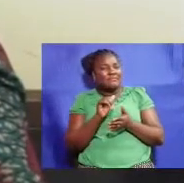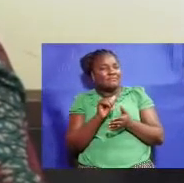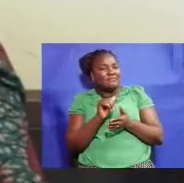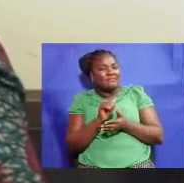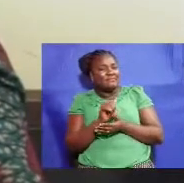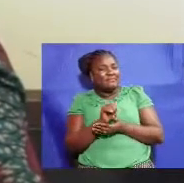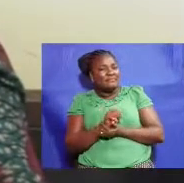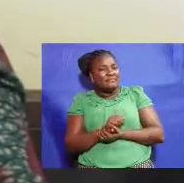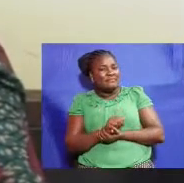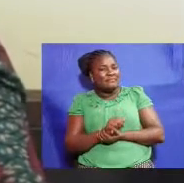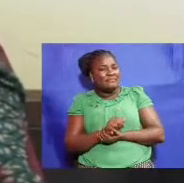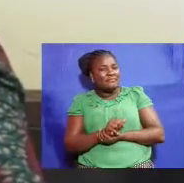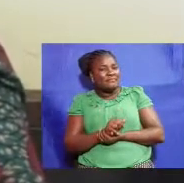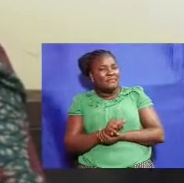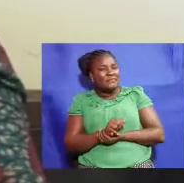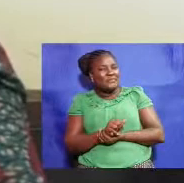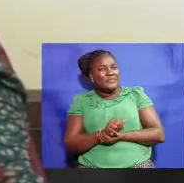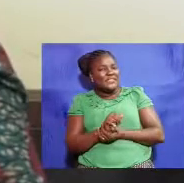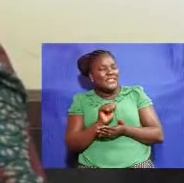that particular